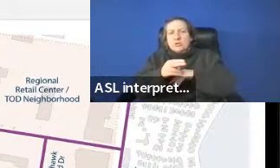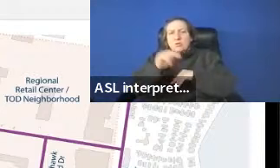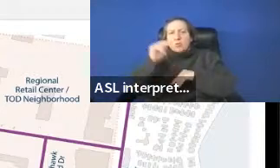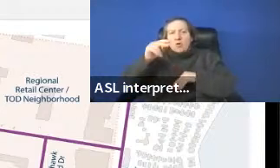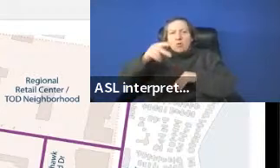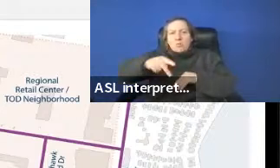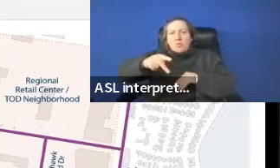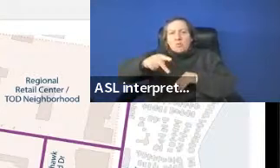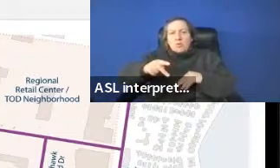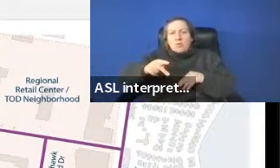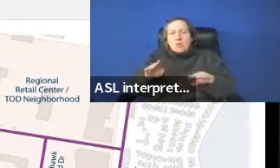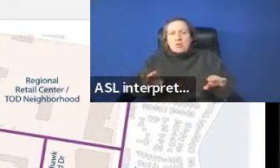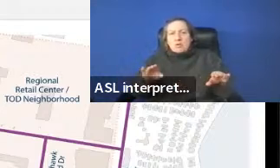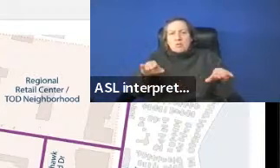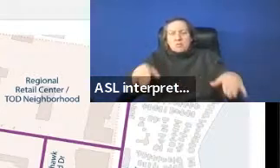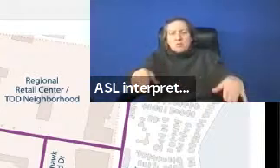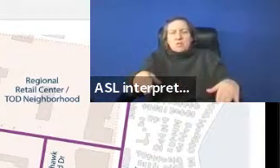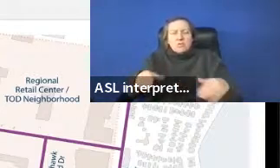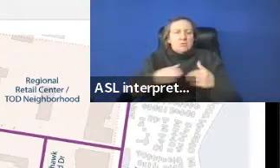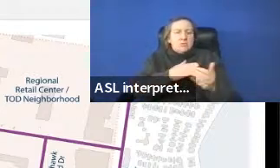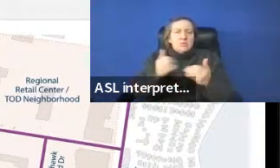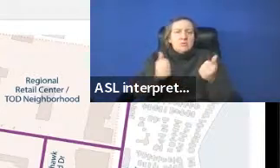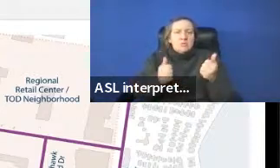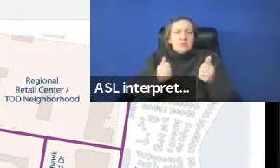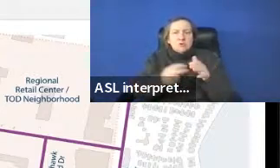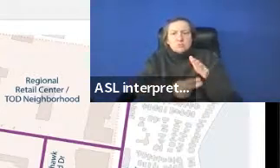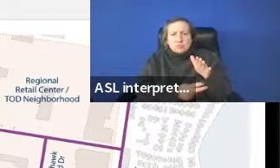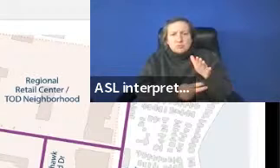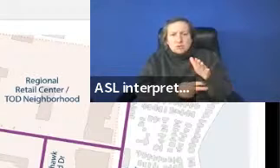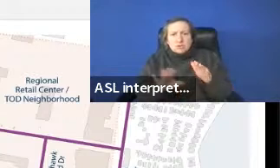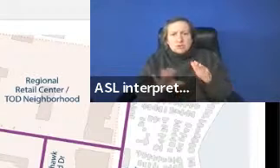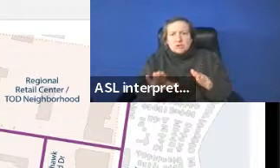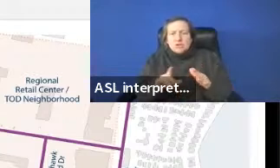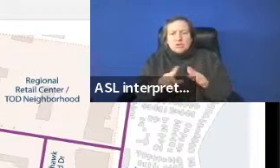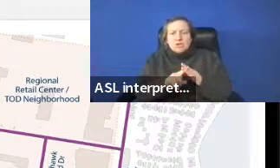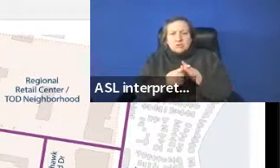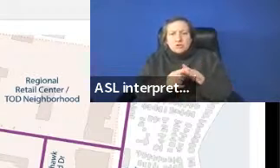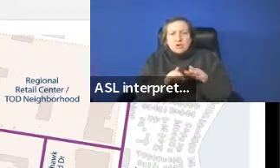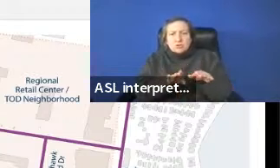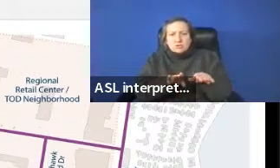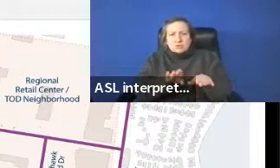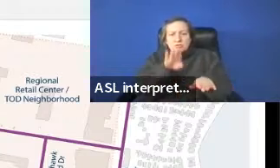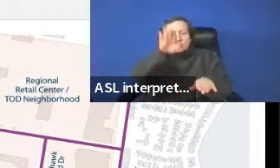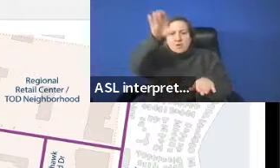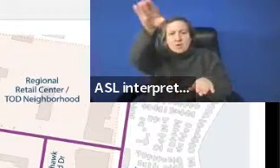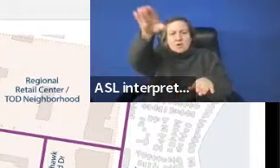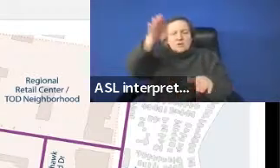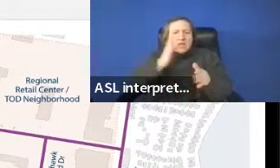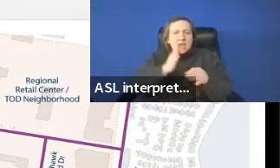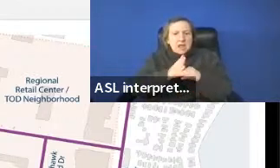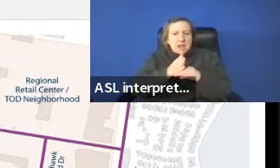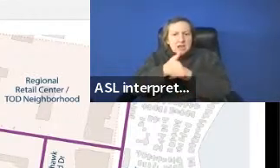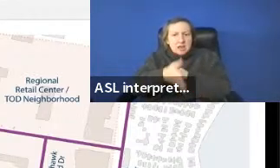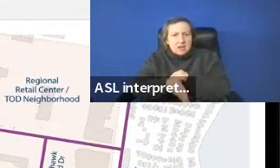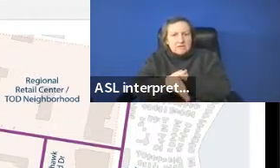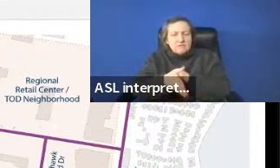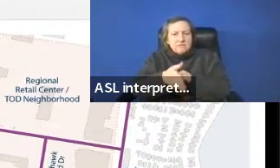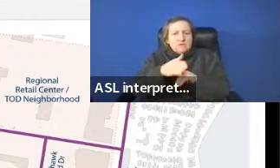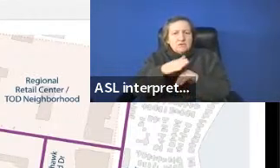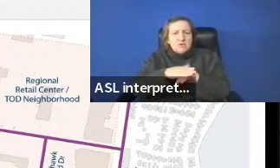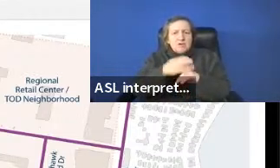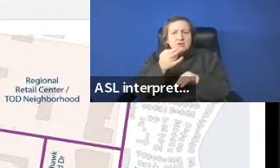whichever respective bridge that it's on. It starts to rise once you get on to Hayden